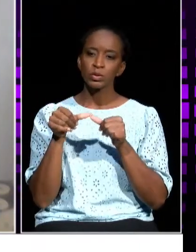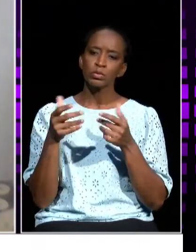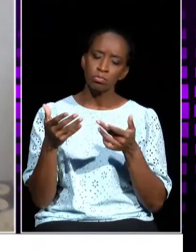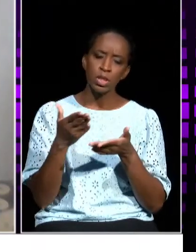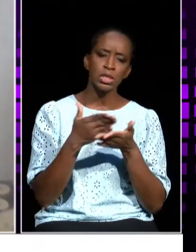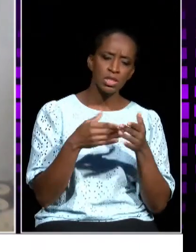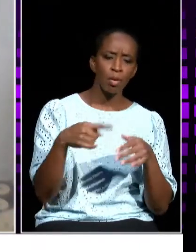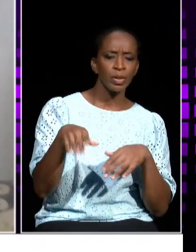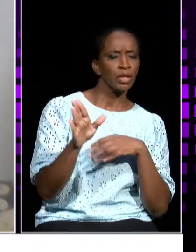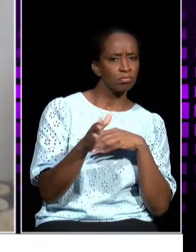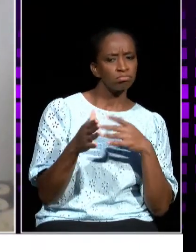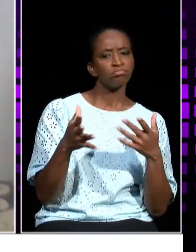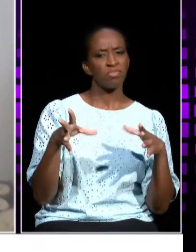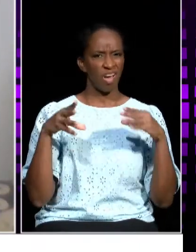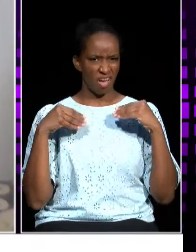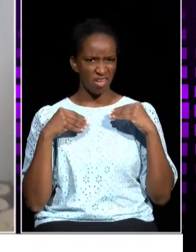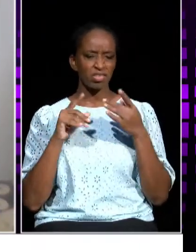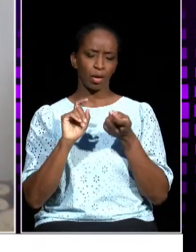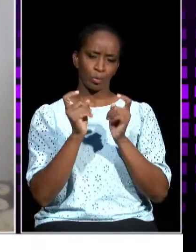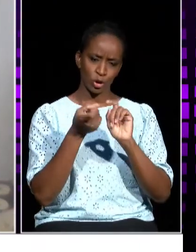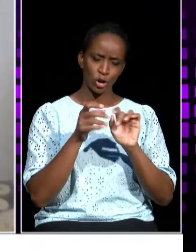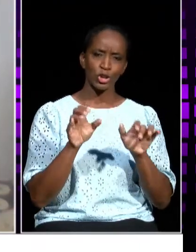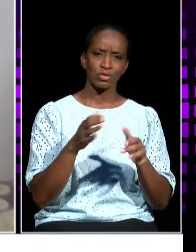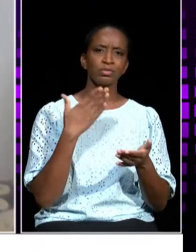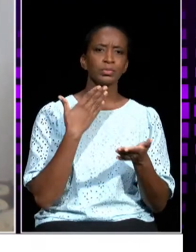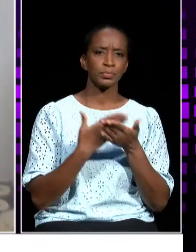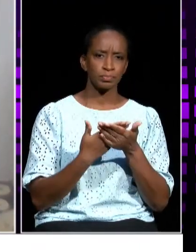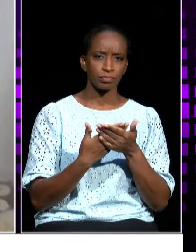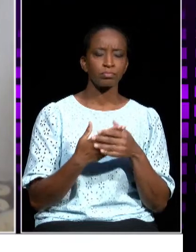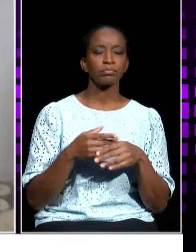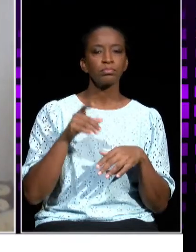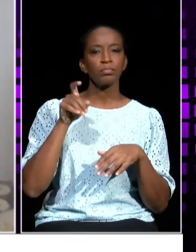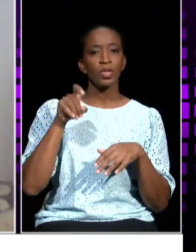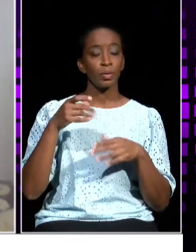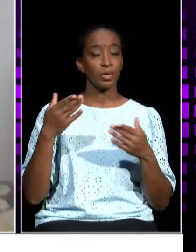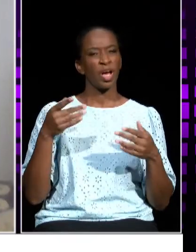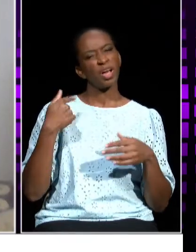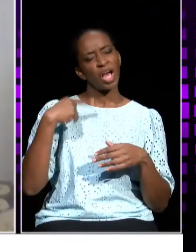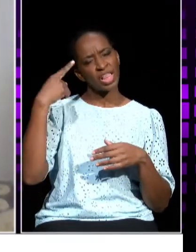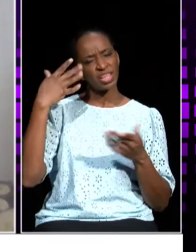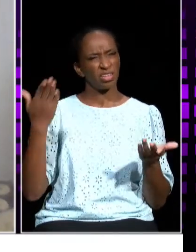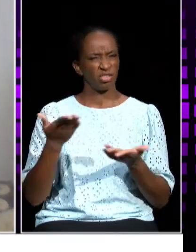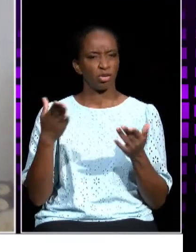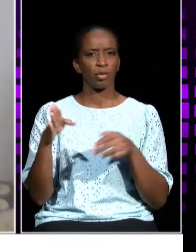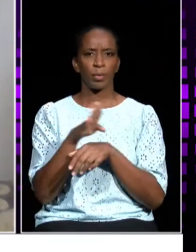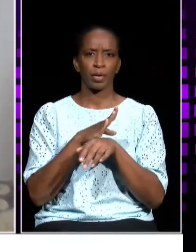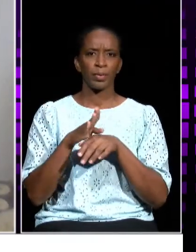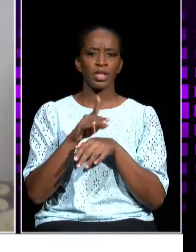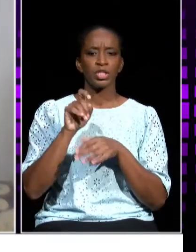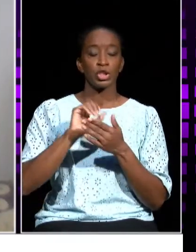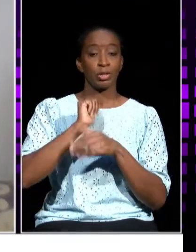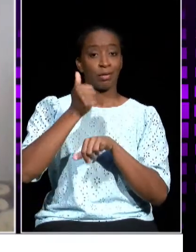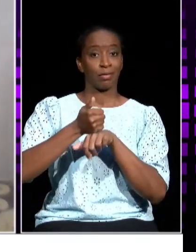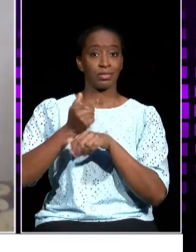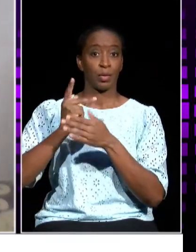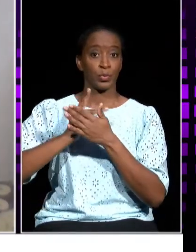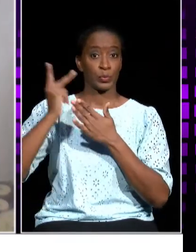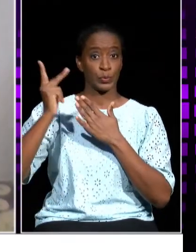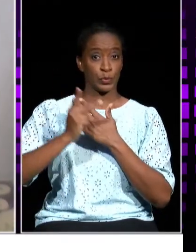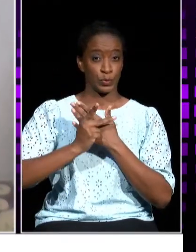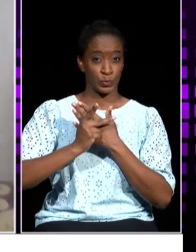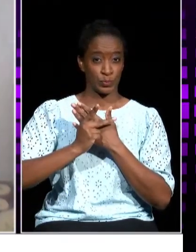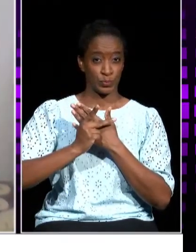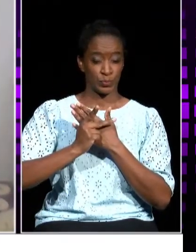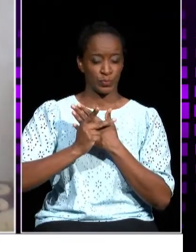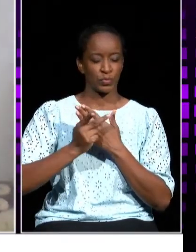should do is continue to implement programs for those children who might see it, who might have, I don't want to say a